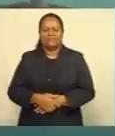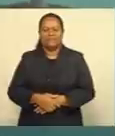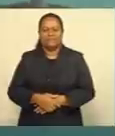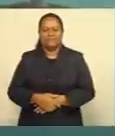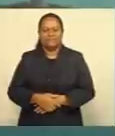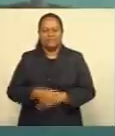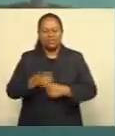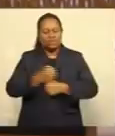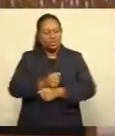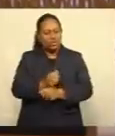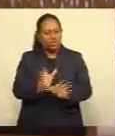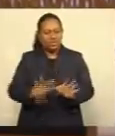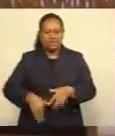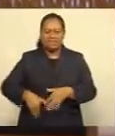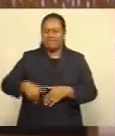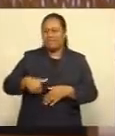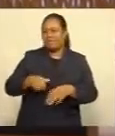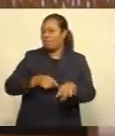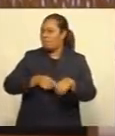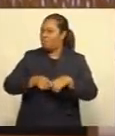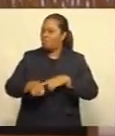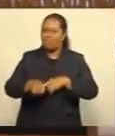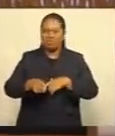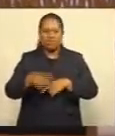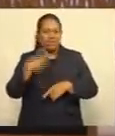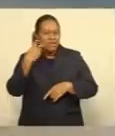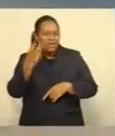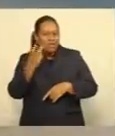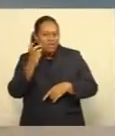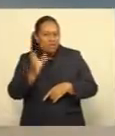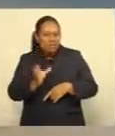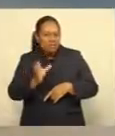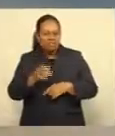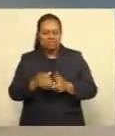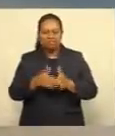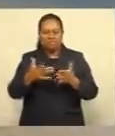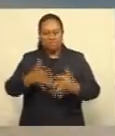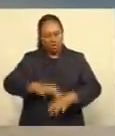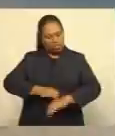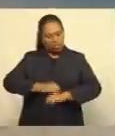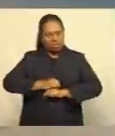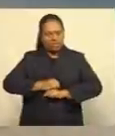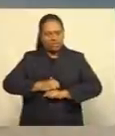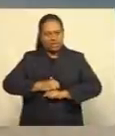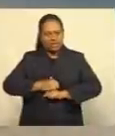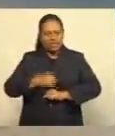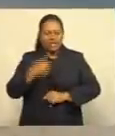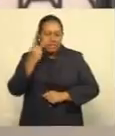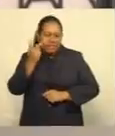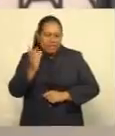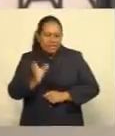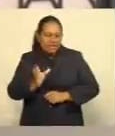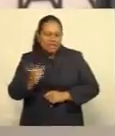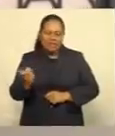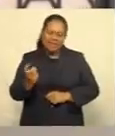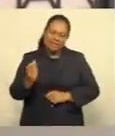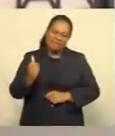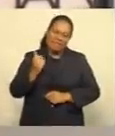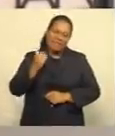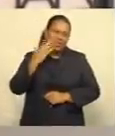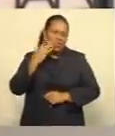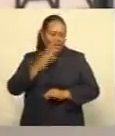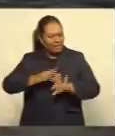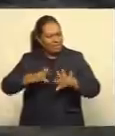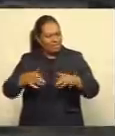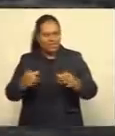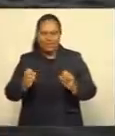general feeling is that majority of the tourism operators are confident that guests will return as soon as the situation is